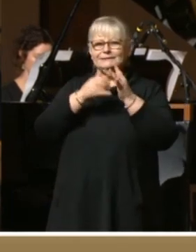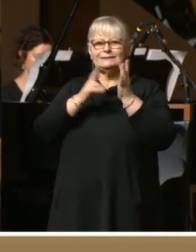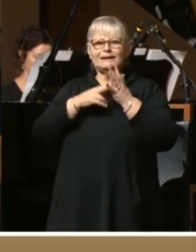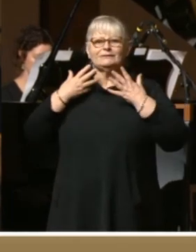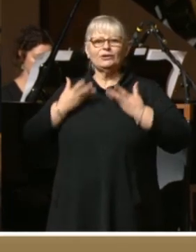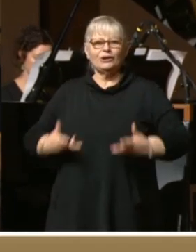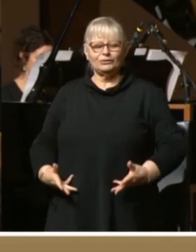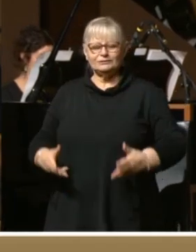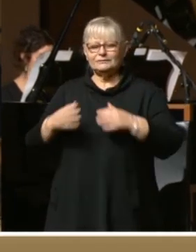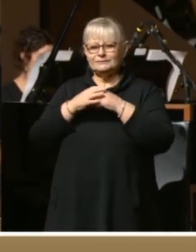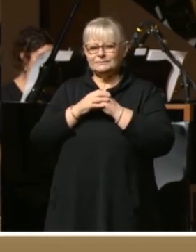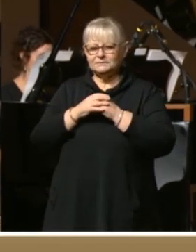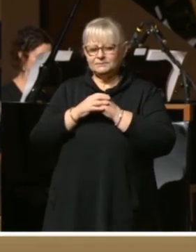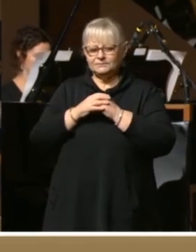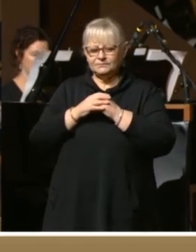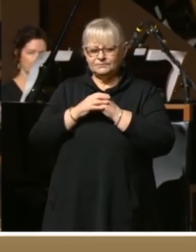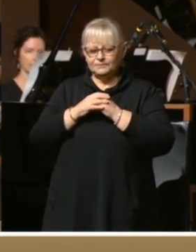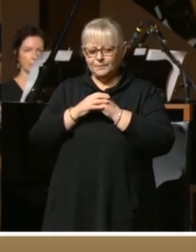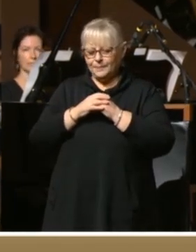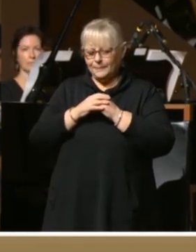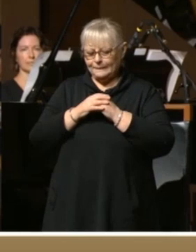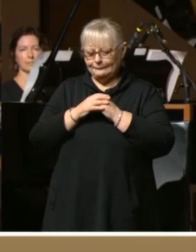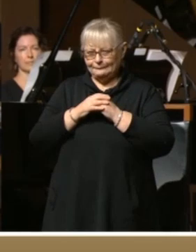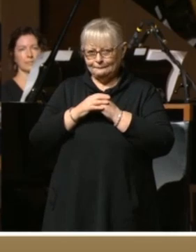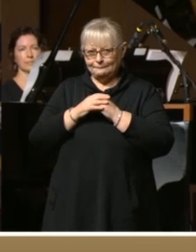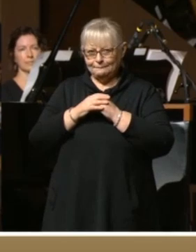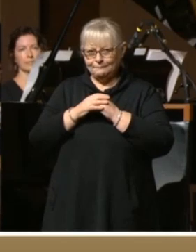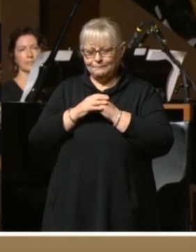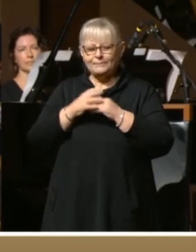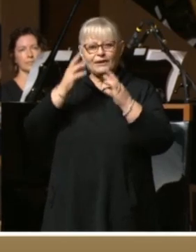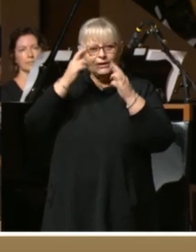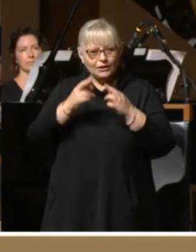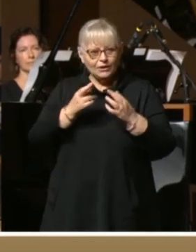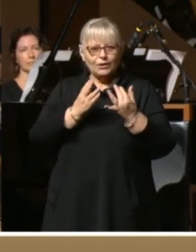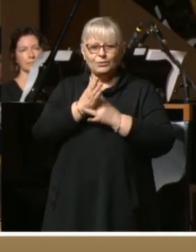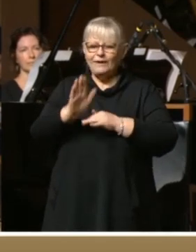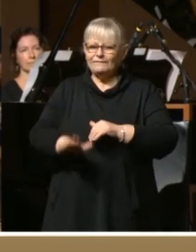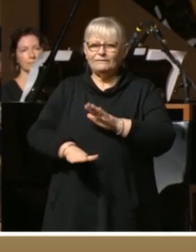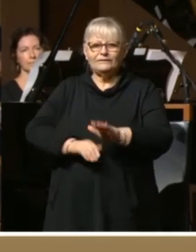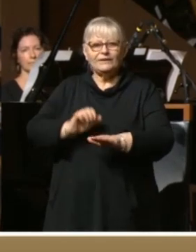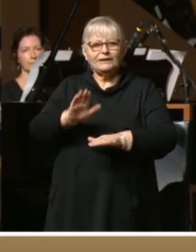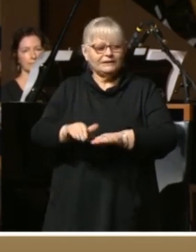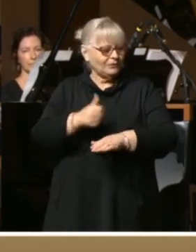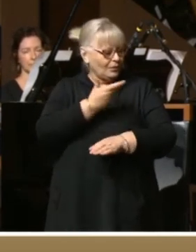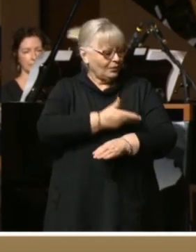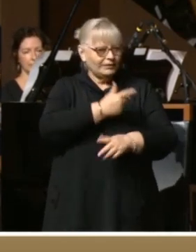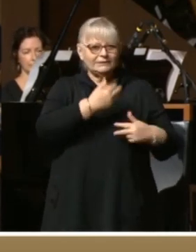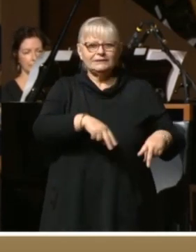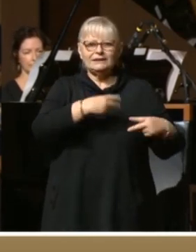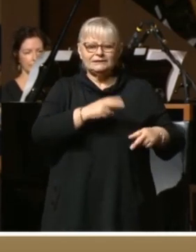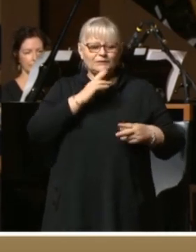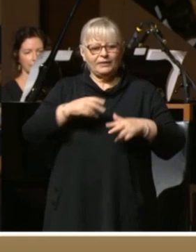Injamara Bala Magamnawa Wagadai Nanu Dangawa Bumira Daganda. Respect is in the soles of the feet of the dancers hitting Mother